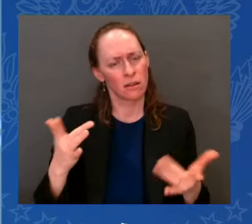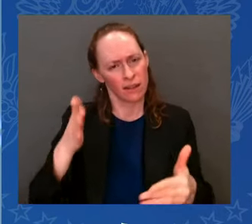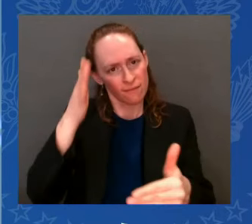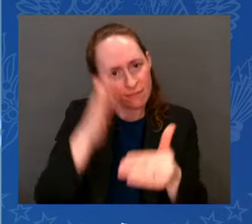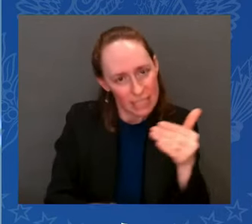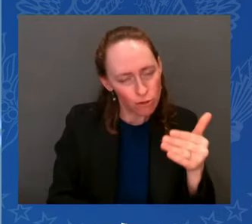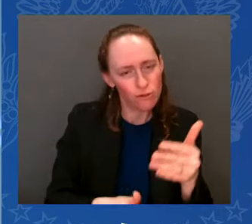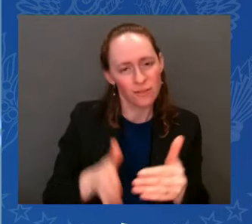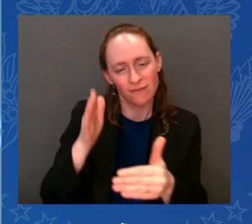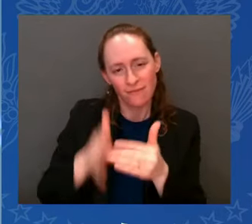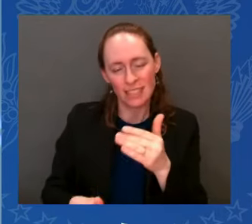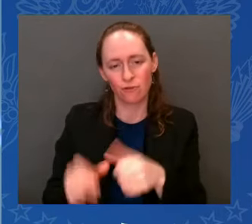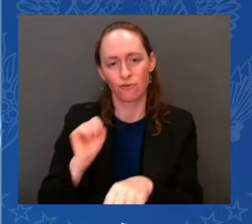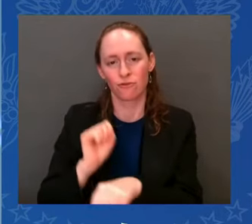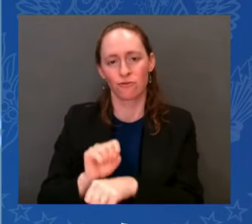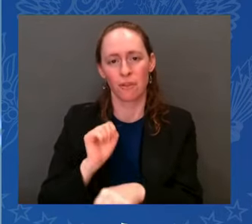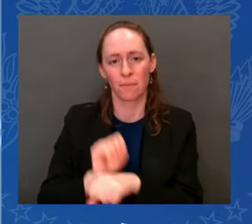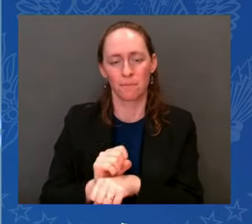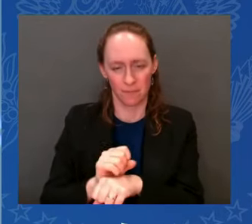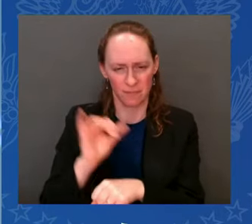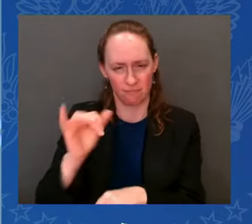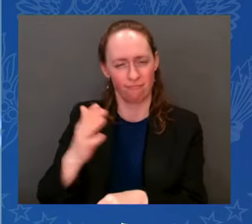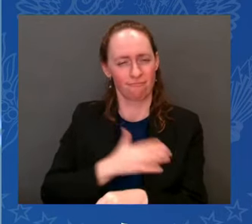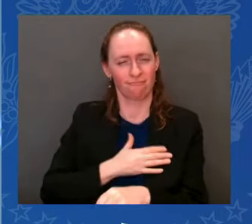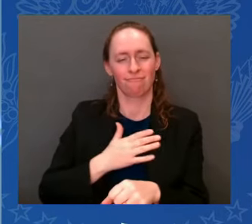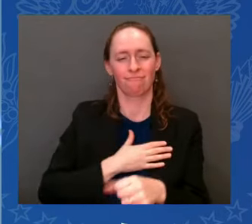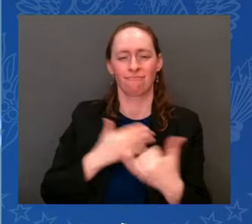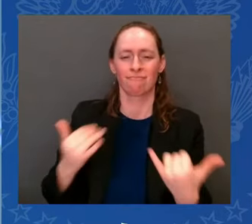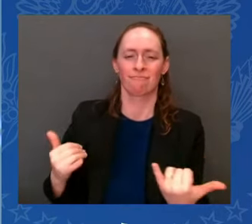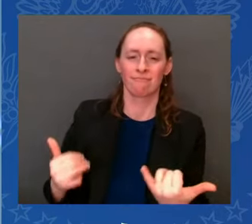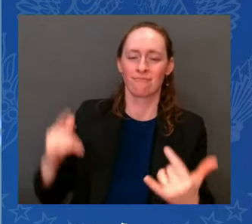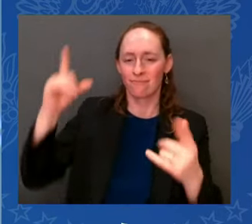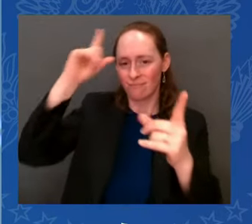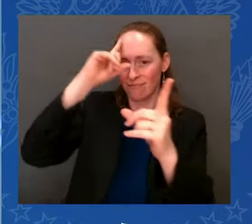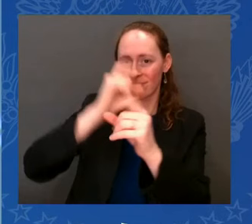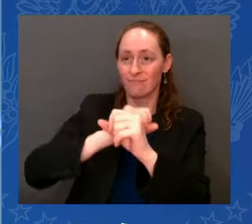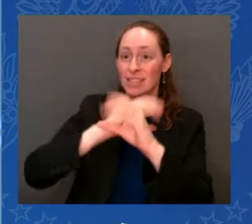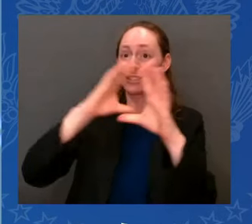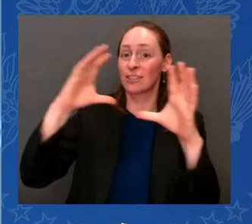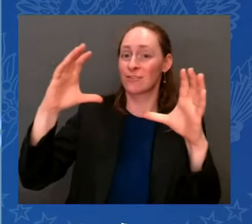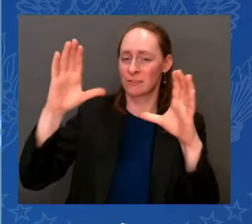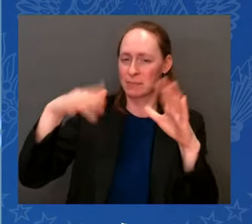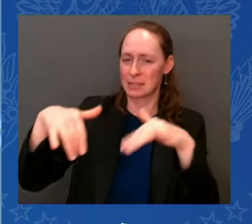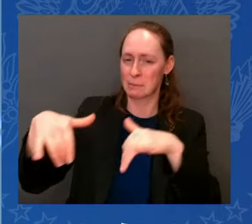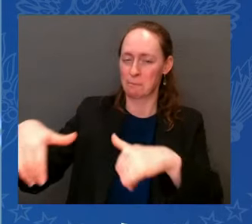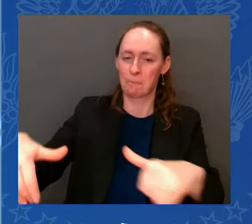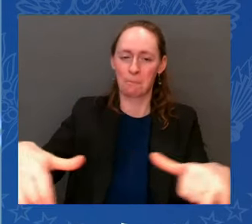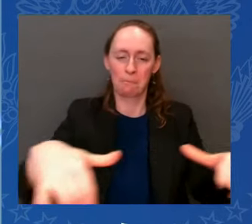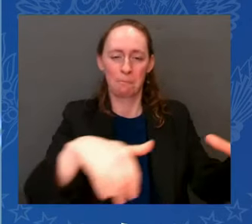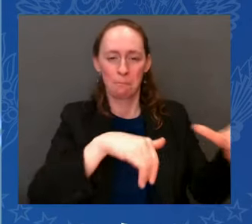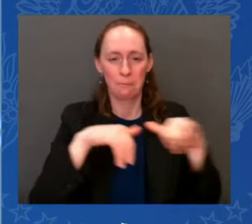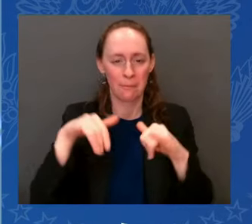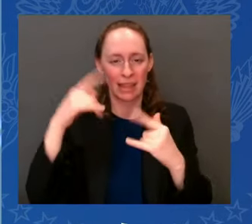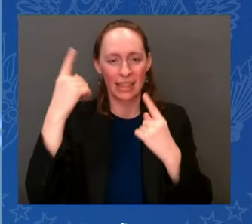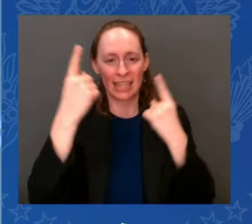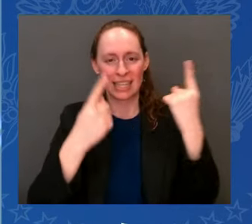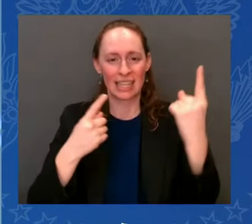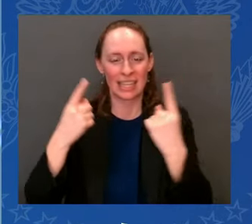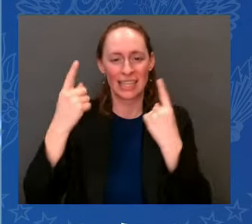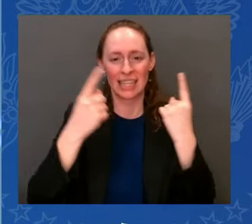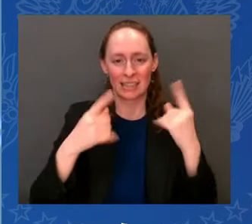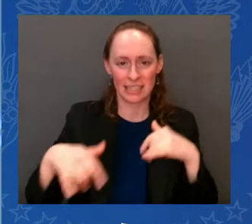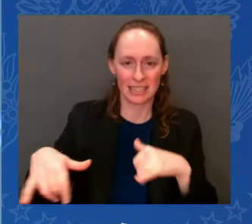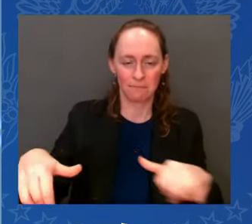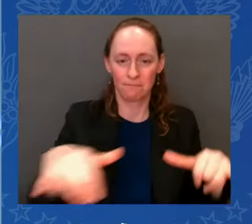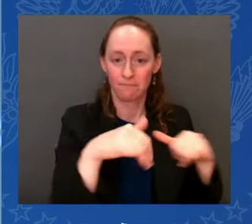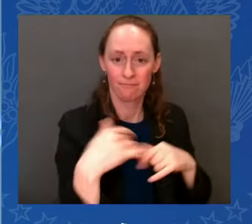well. Over the past 2 years, we've been delivering on that vision. When I came to office, the pandemic was raging and